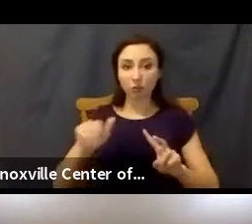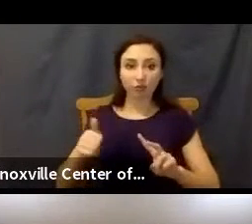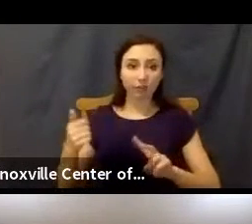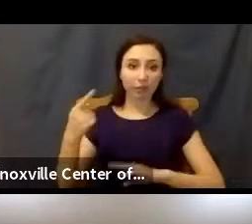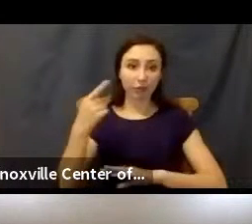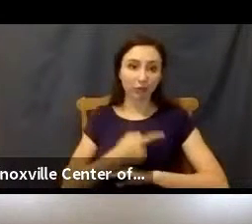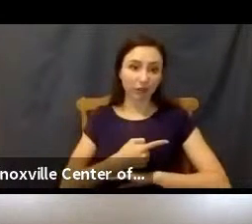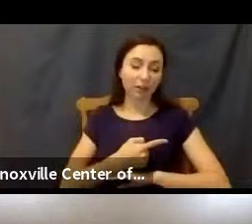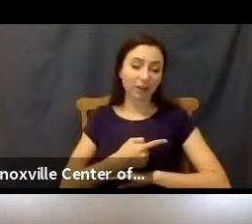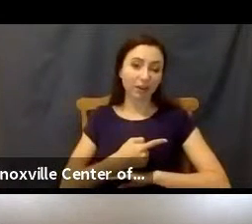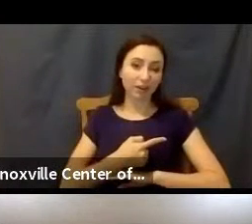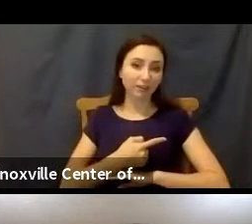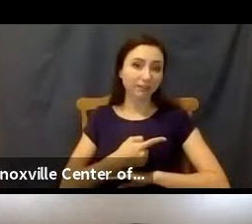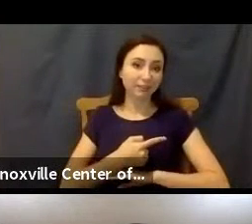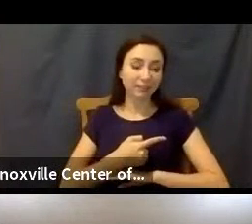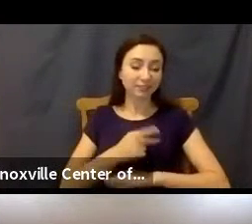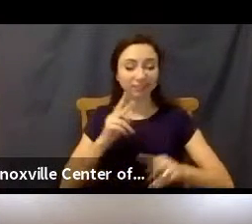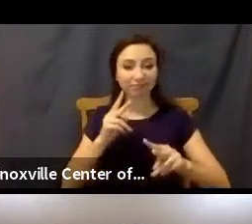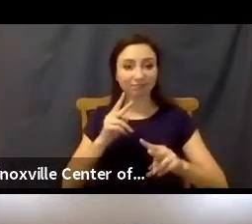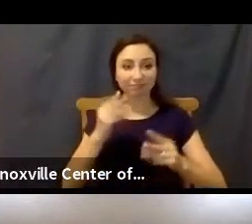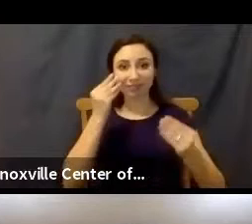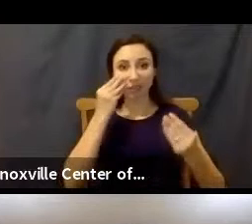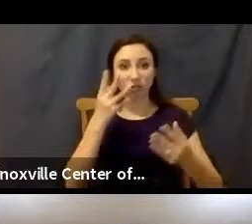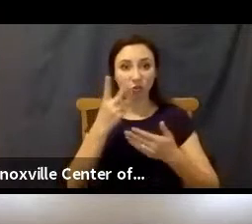back in 2 weeks, or